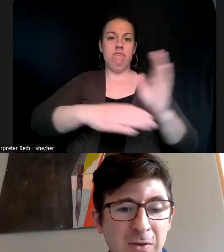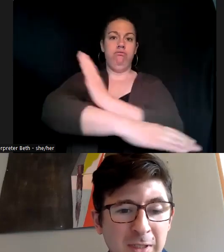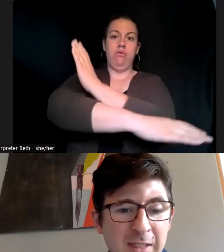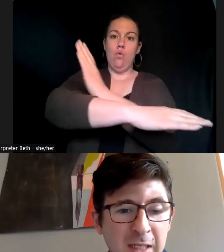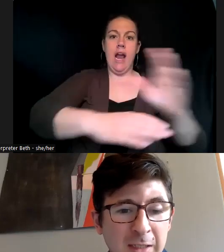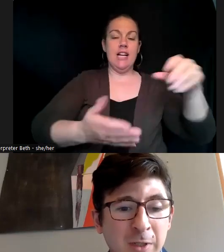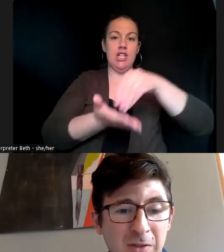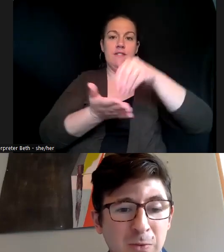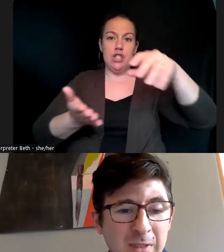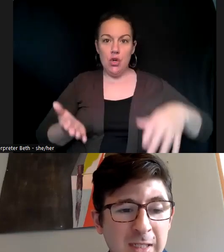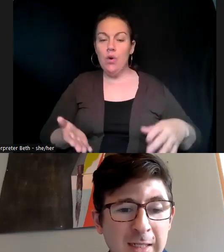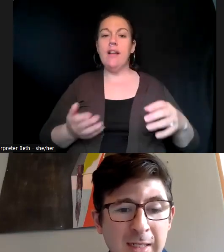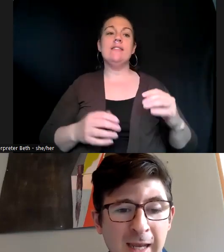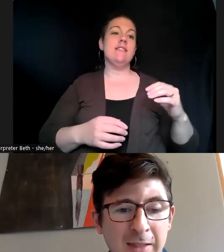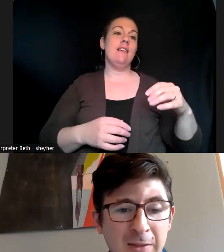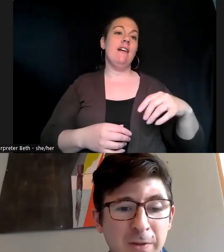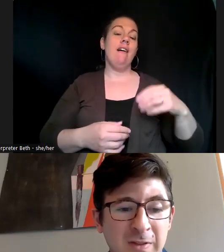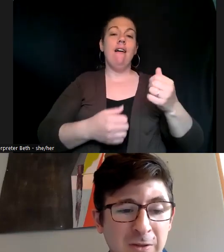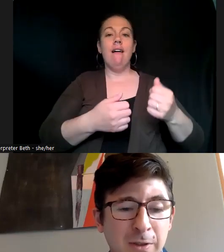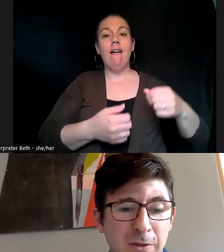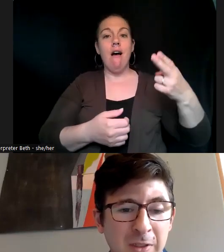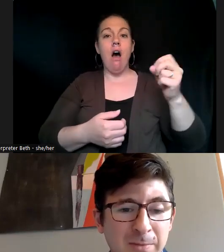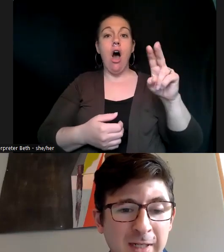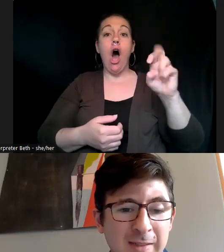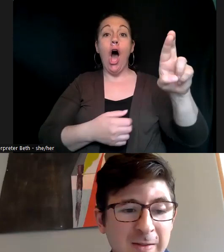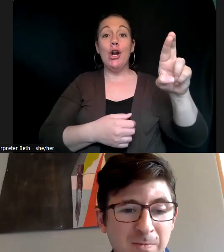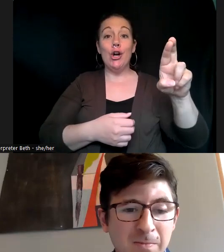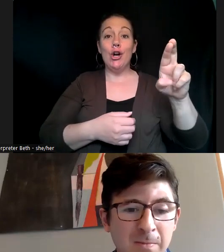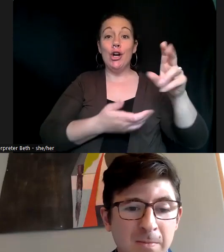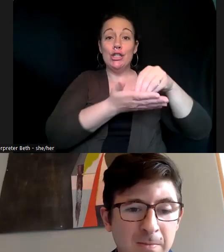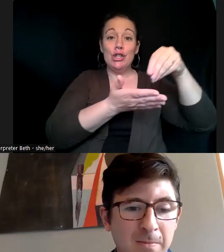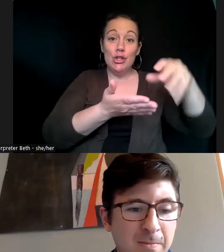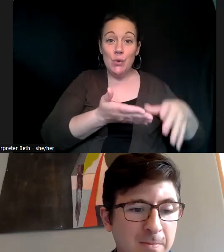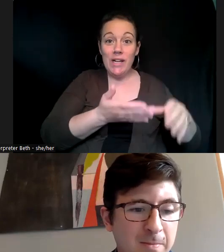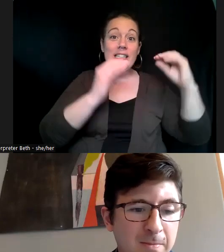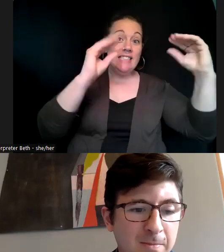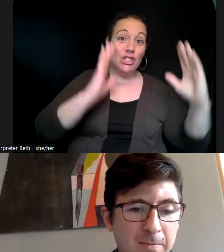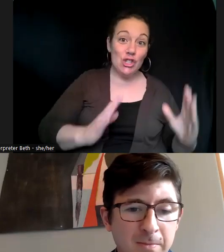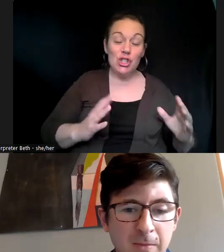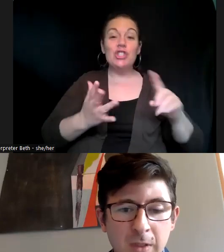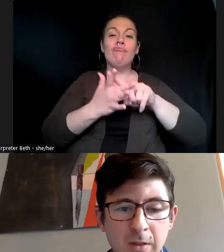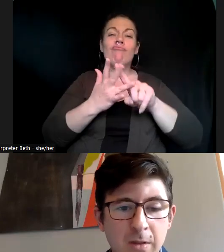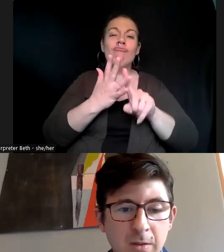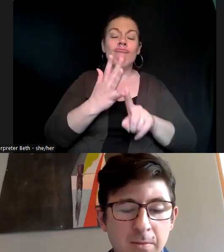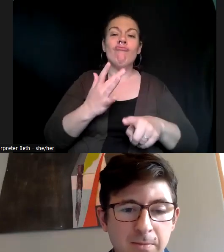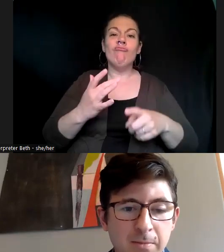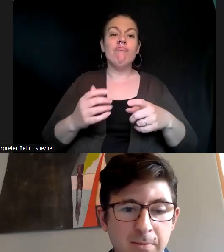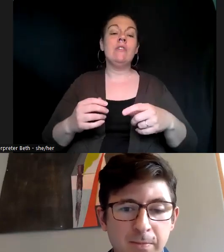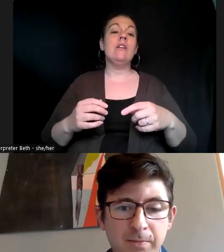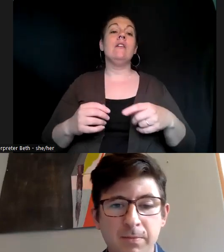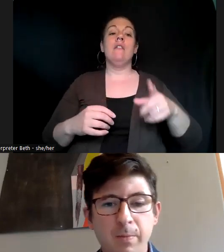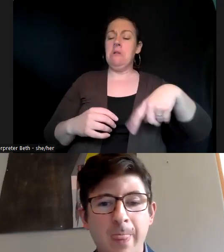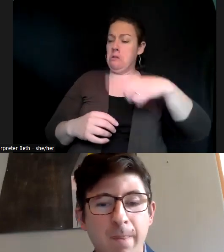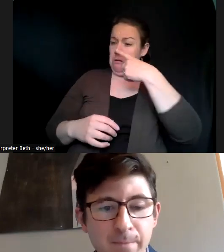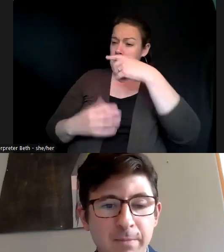that our students need and what our schools need, and their voices are critical in this process. Can you give us any examples of things that